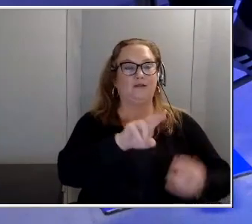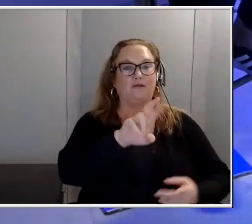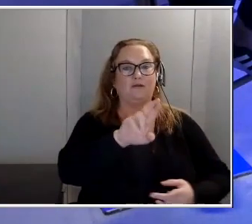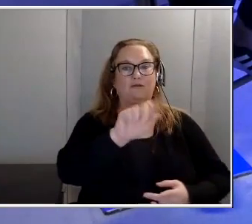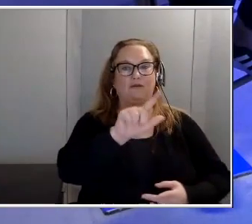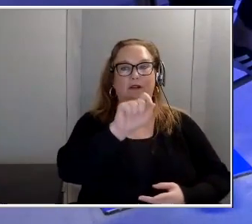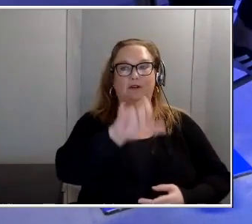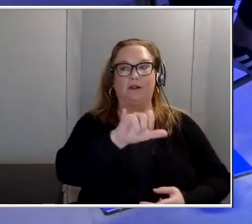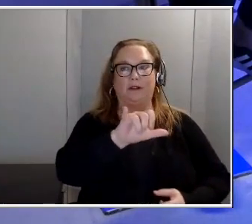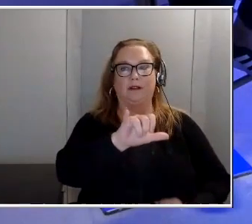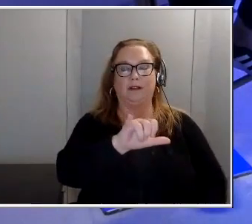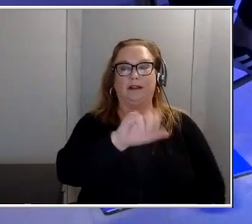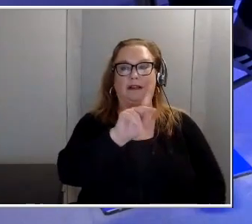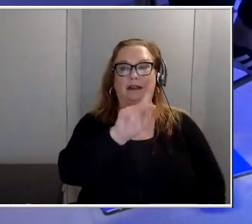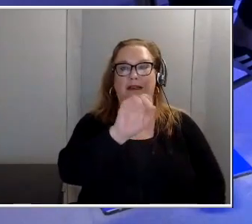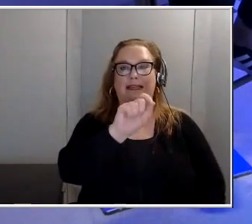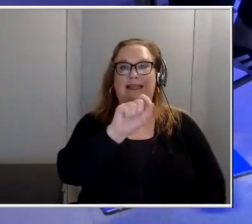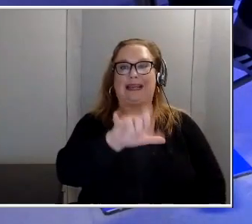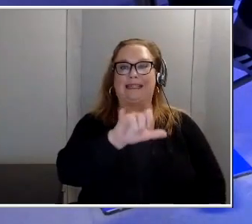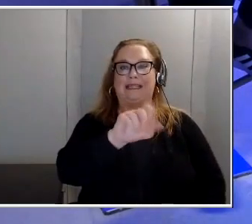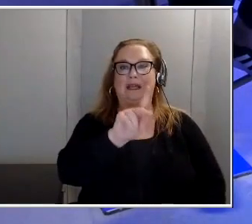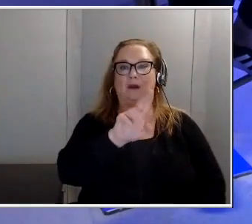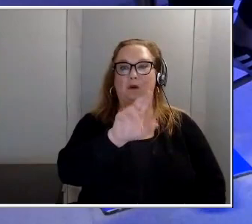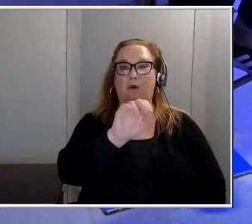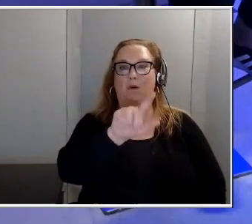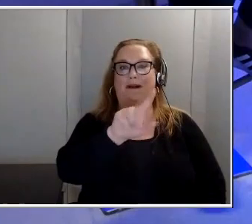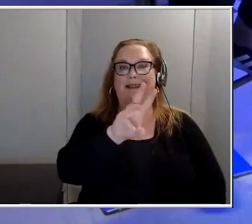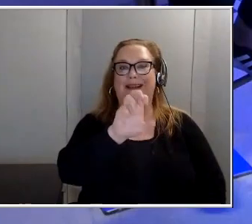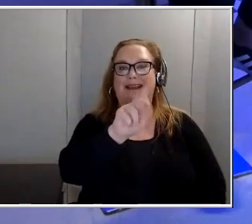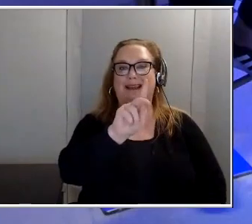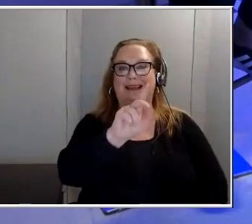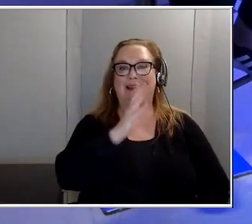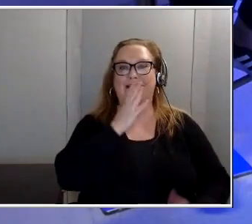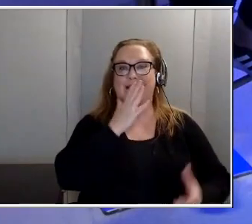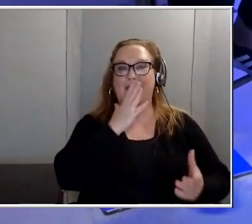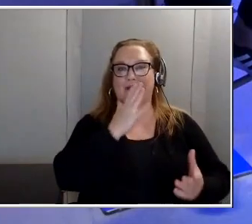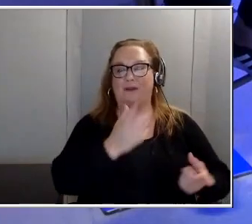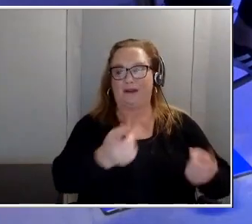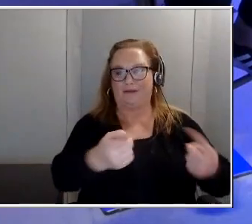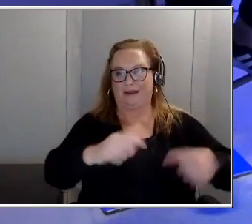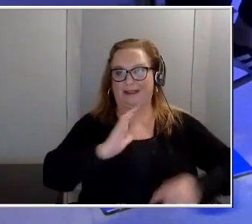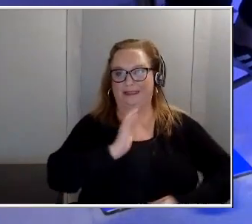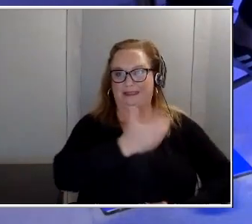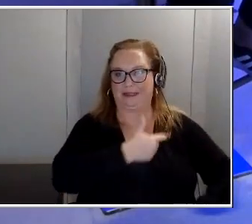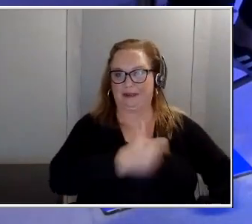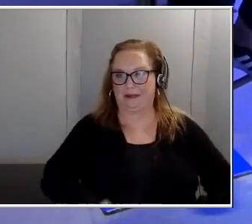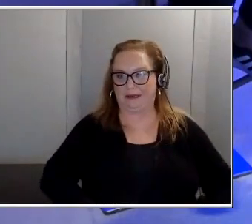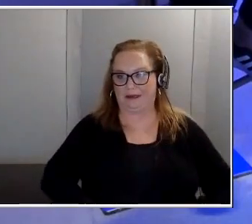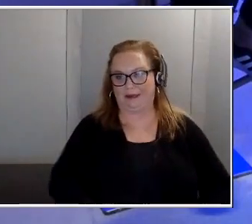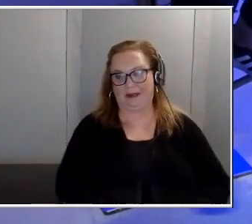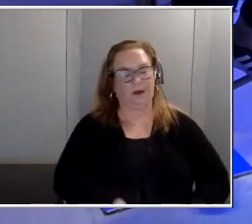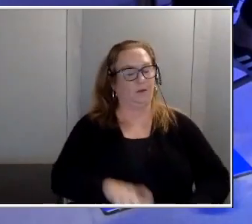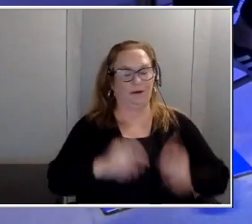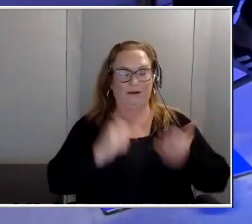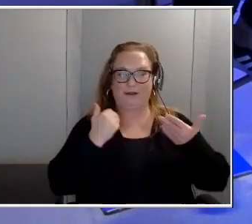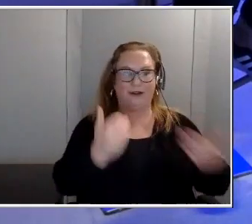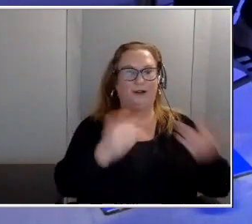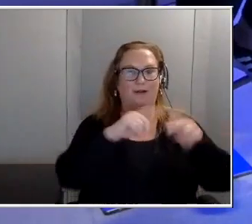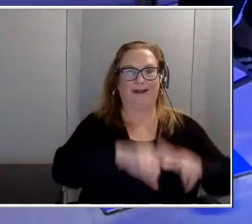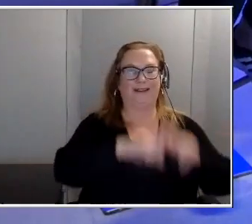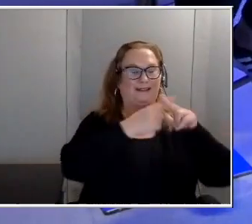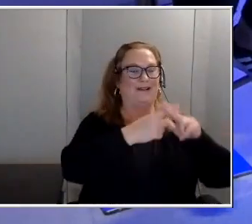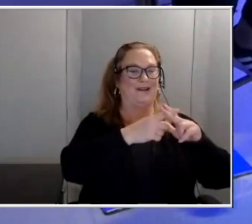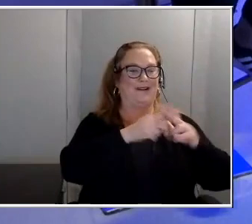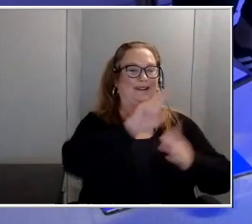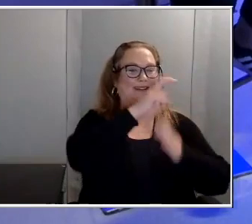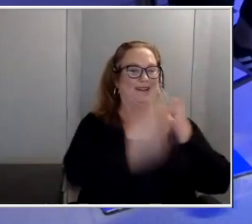Casey Kowalik. Good morning, ladies. How are you? Good morning. Thank you so much for having us. Okay, we're just going to dive right in and talk all about it. There is